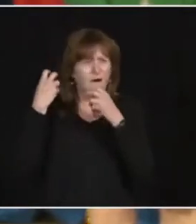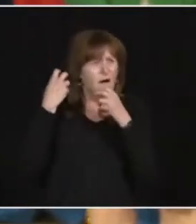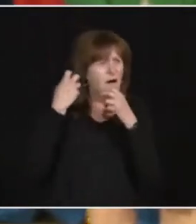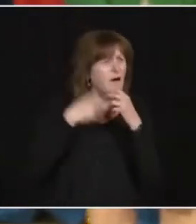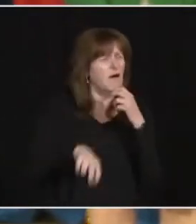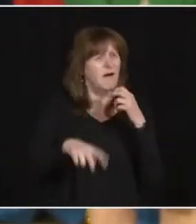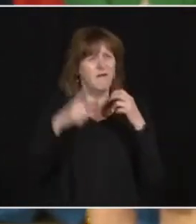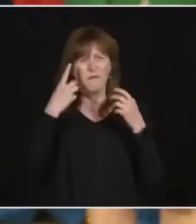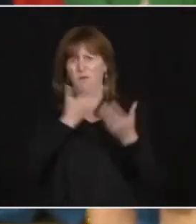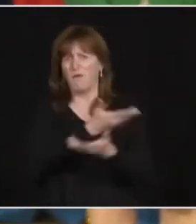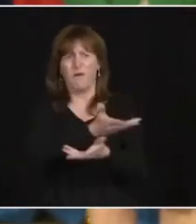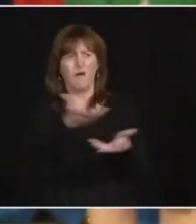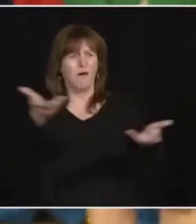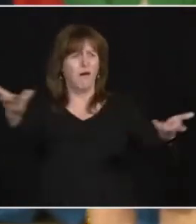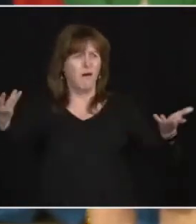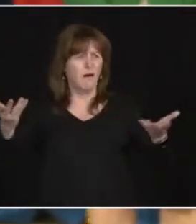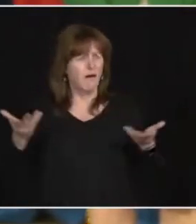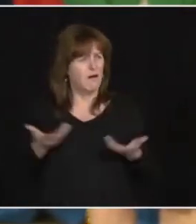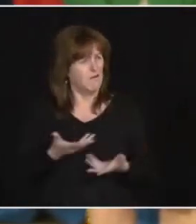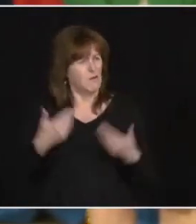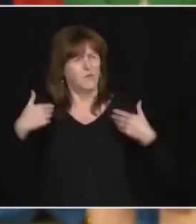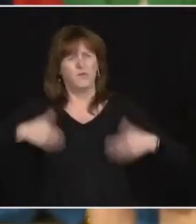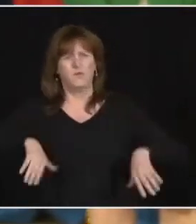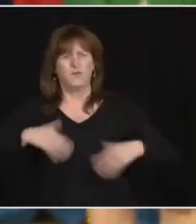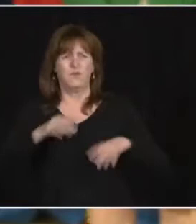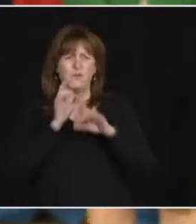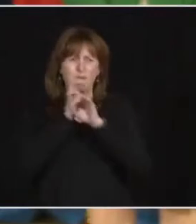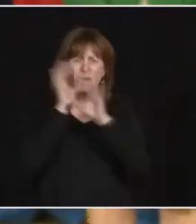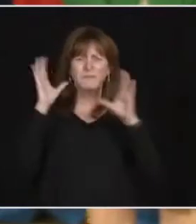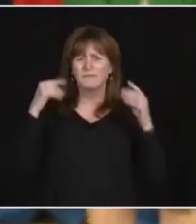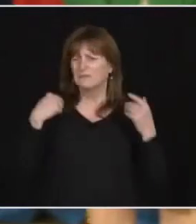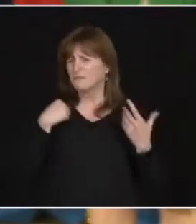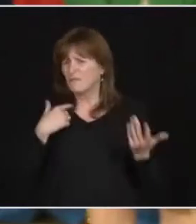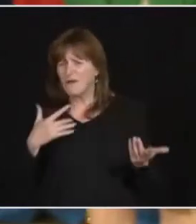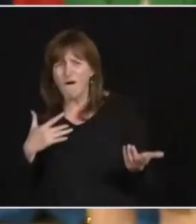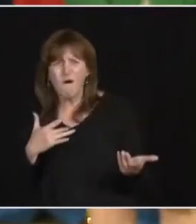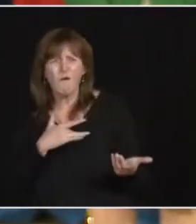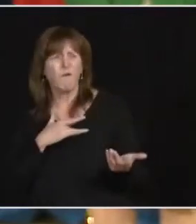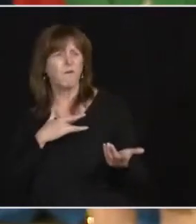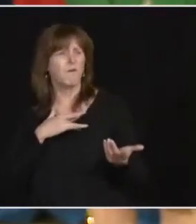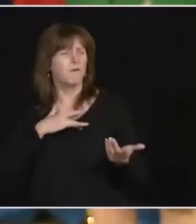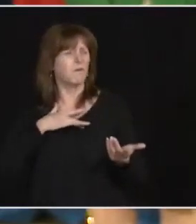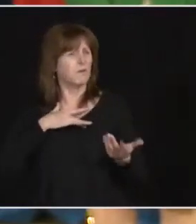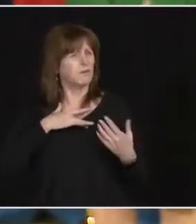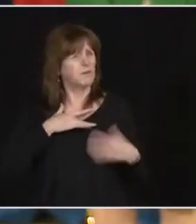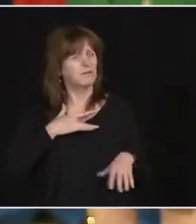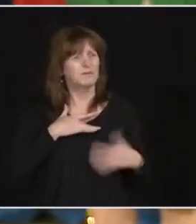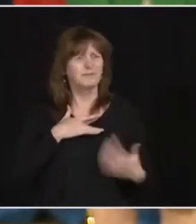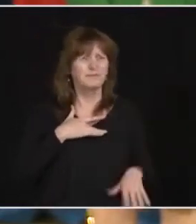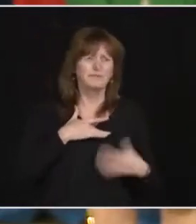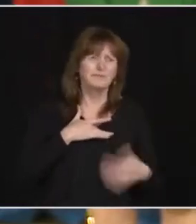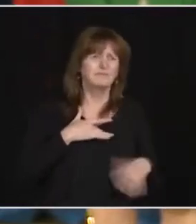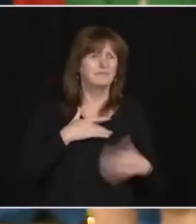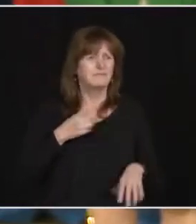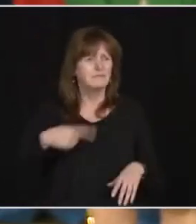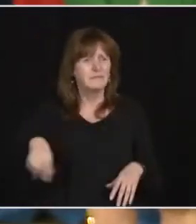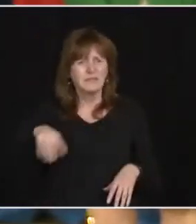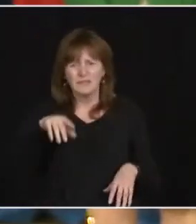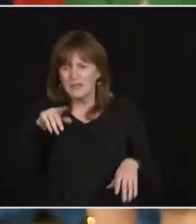us. It's heartbreaking to hear the tragic stories of suffering and